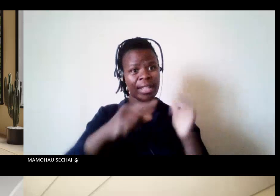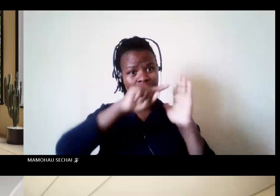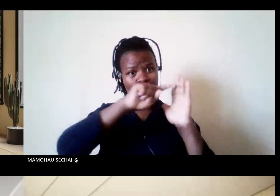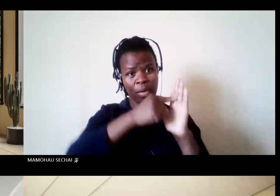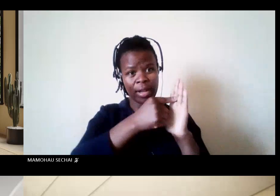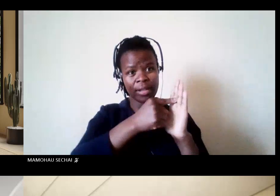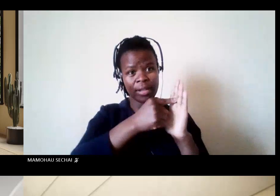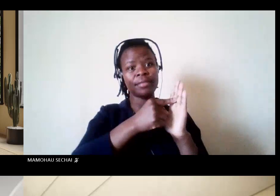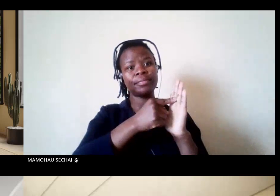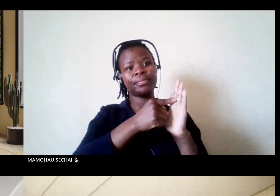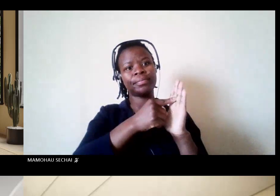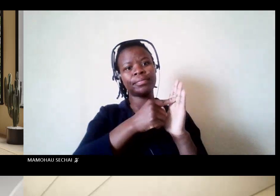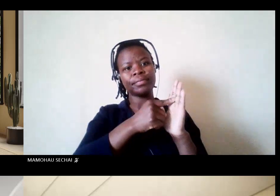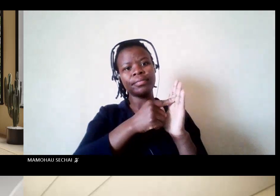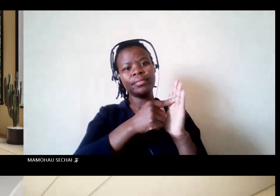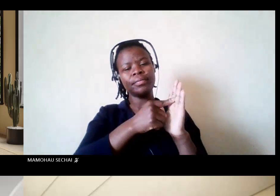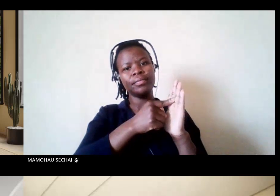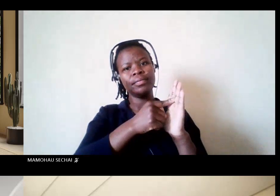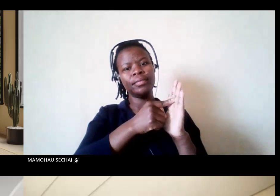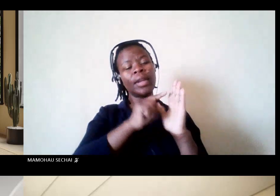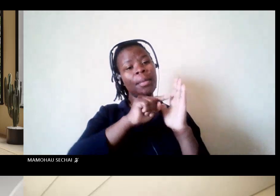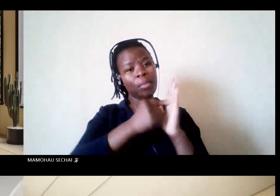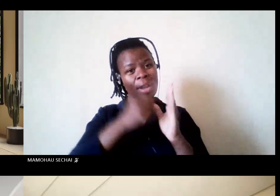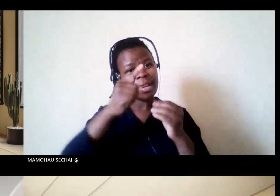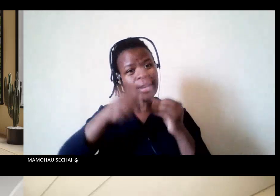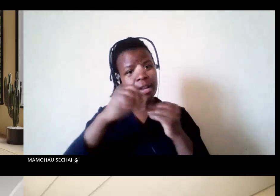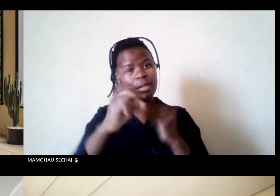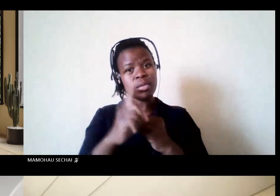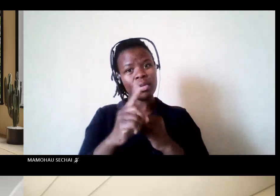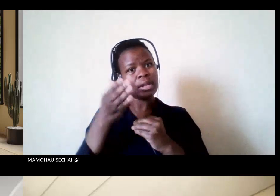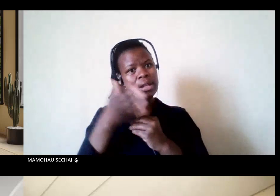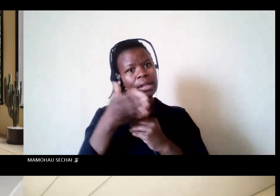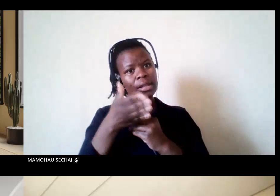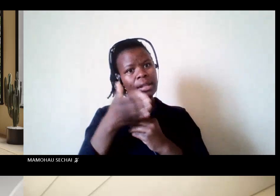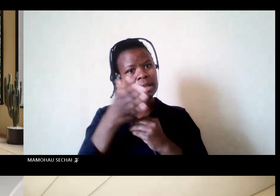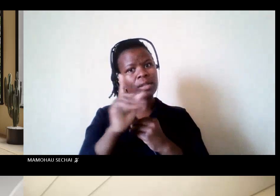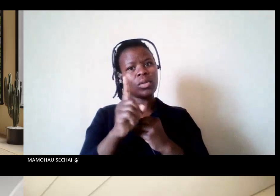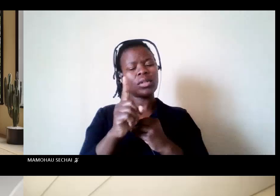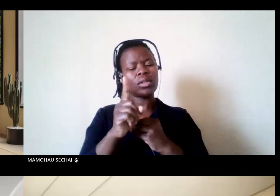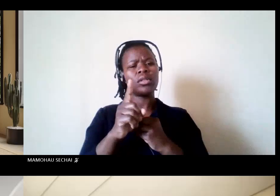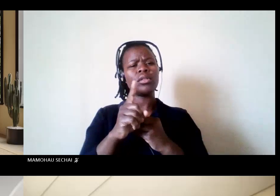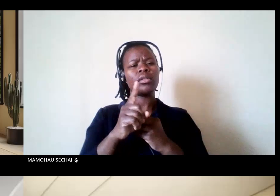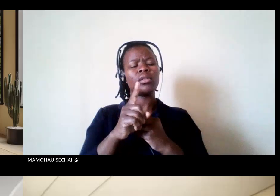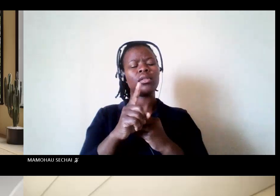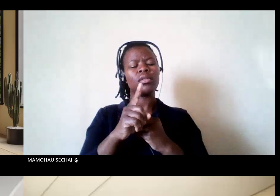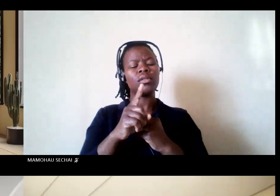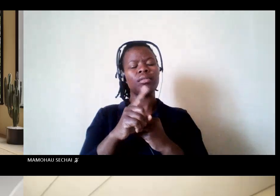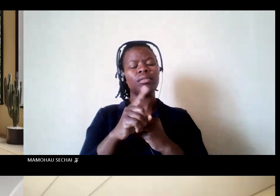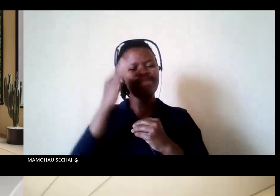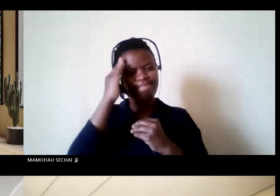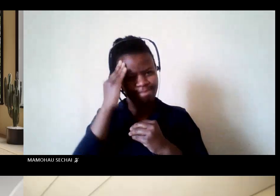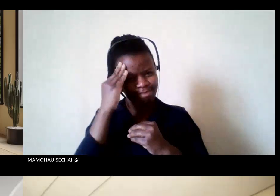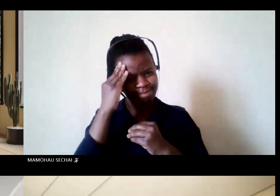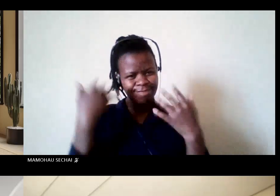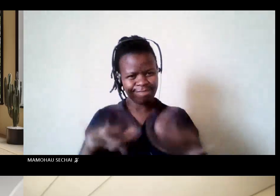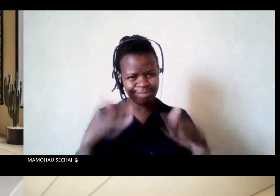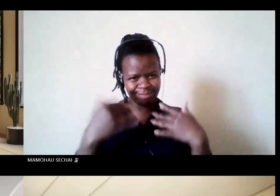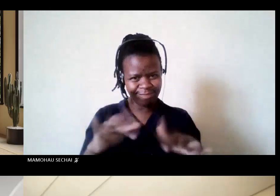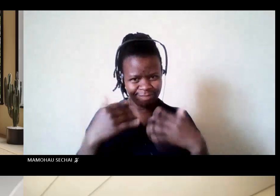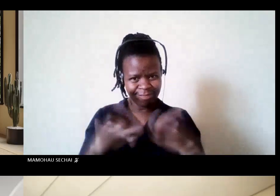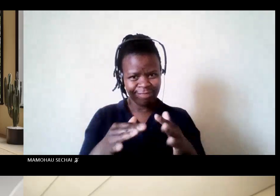well, they make a point about these learners with severe to profound intellectual disabilities. There's a